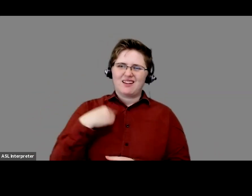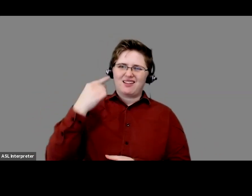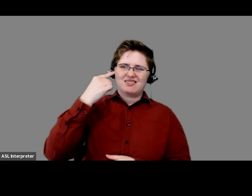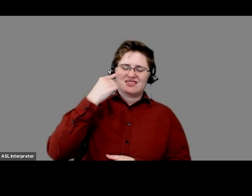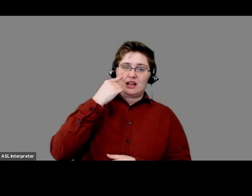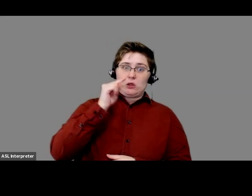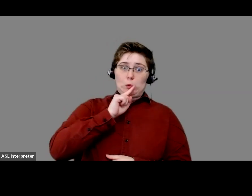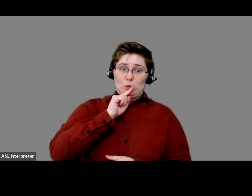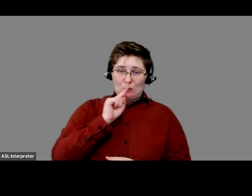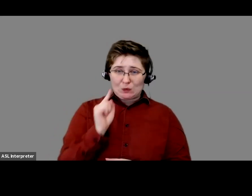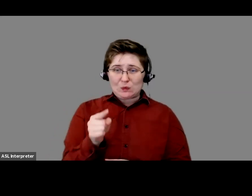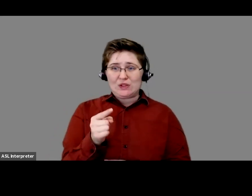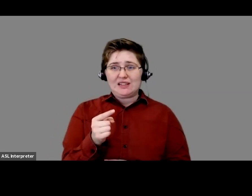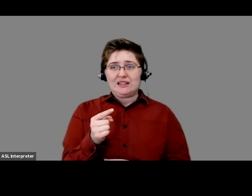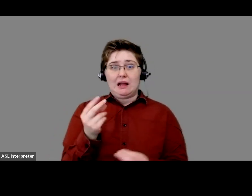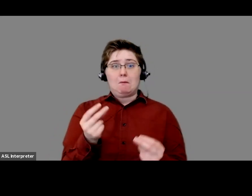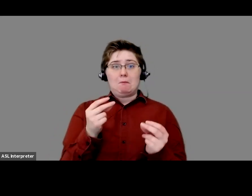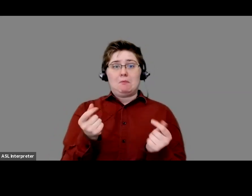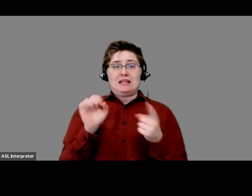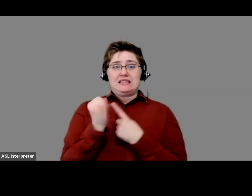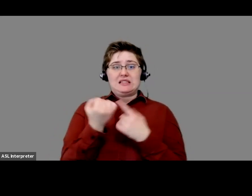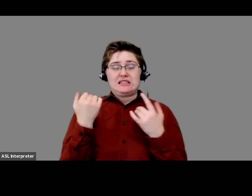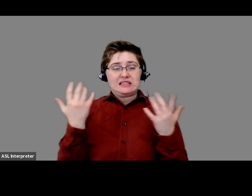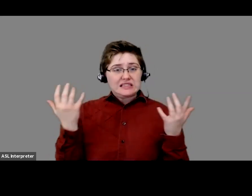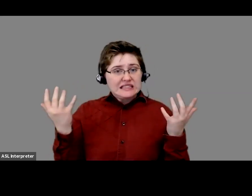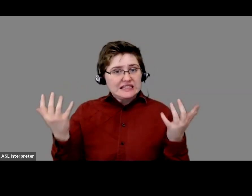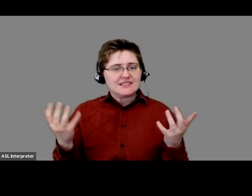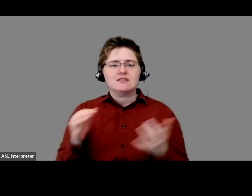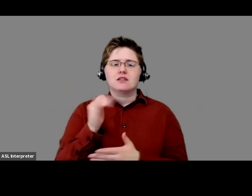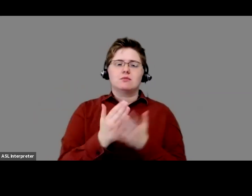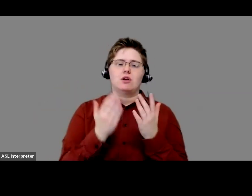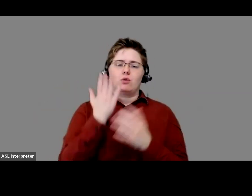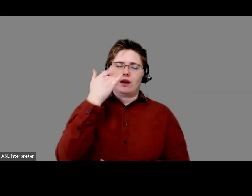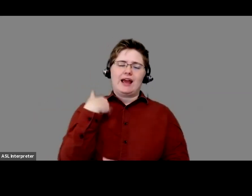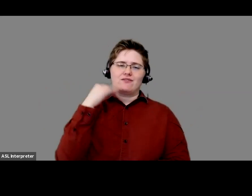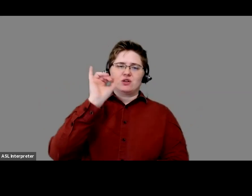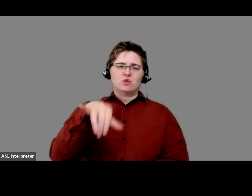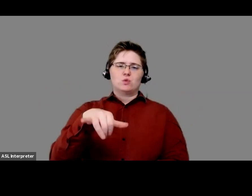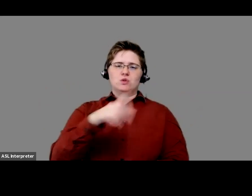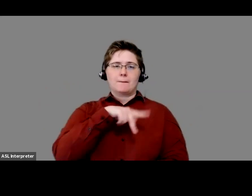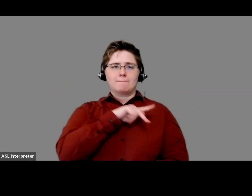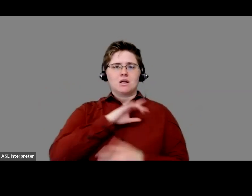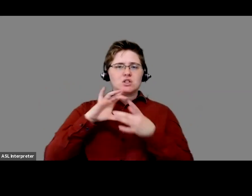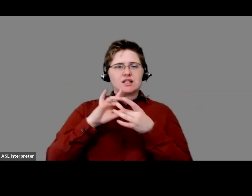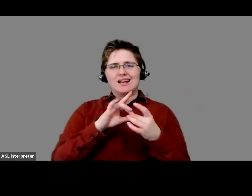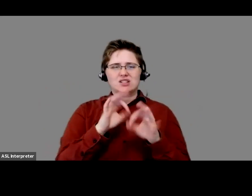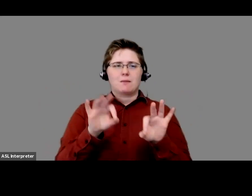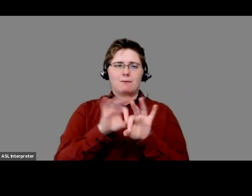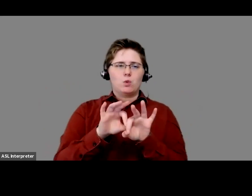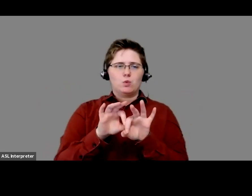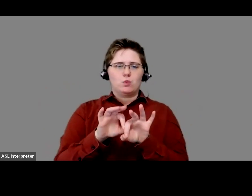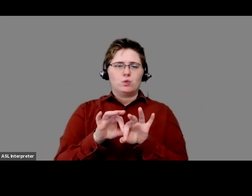very real, like immediate circumstance, that's part of why having those personal connections is so important, so